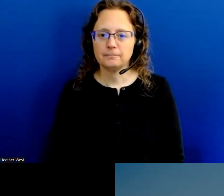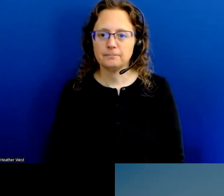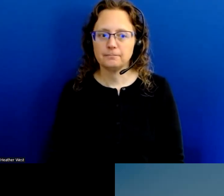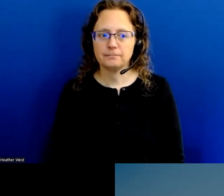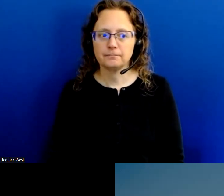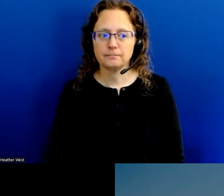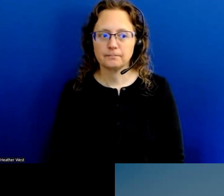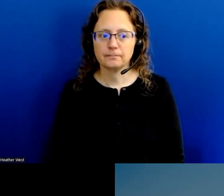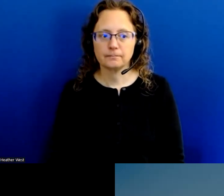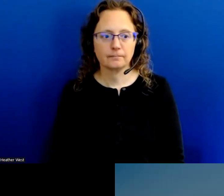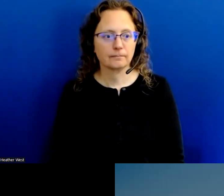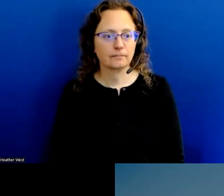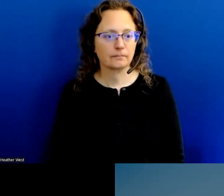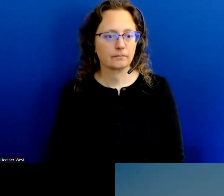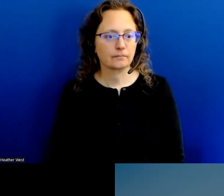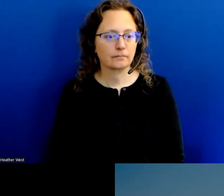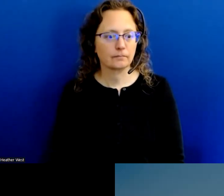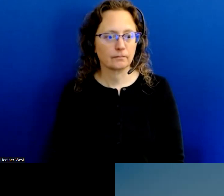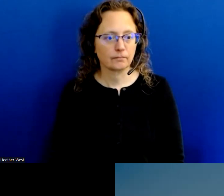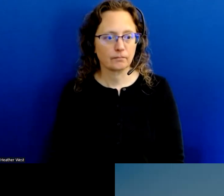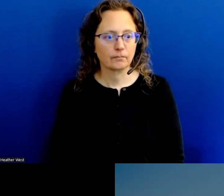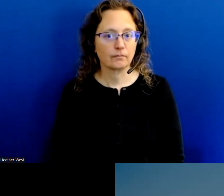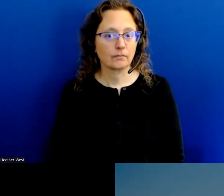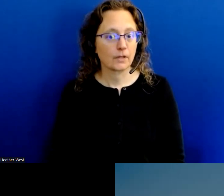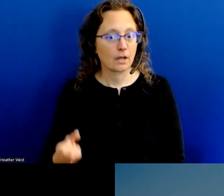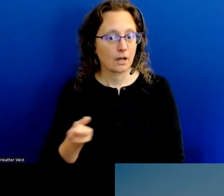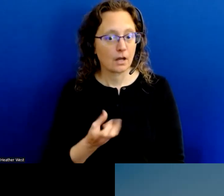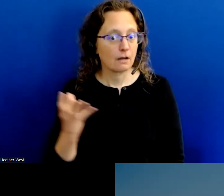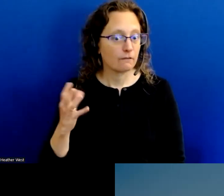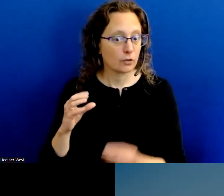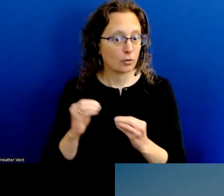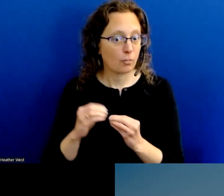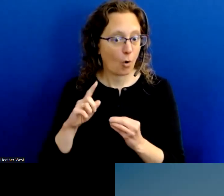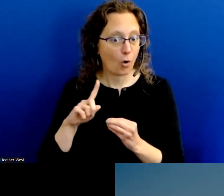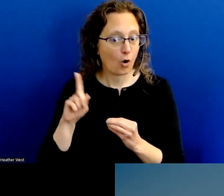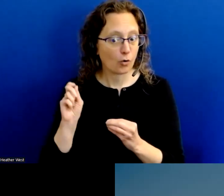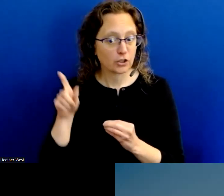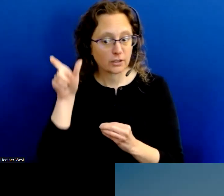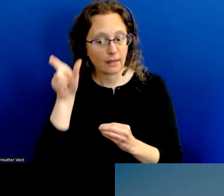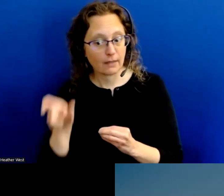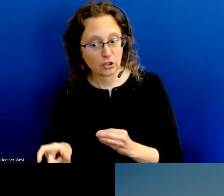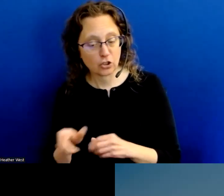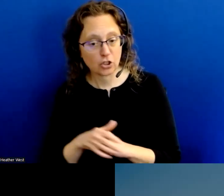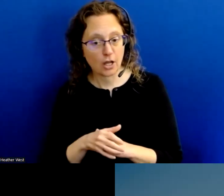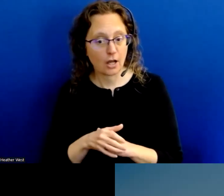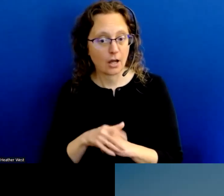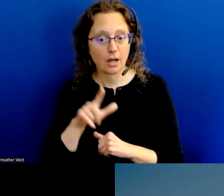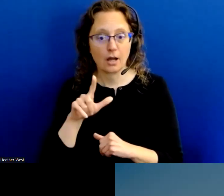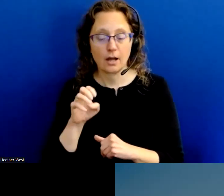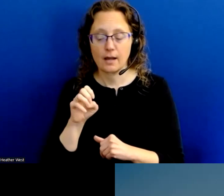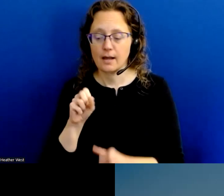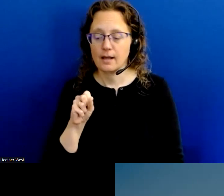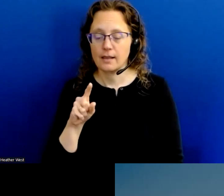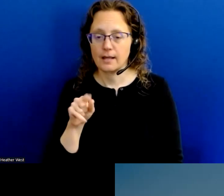Great. We have a few more questions that have popped in the chat. First from Leslie Ortega, what are